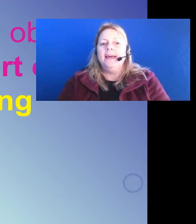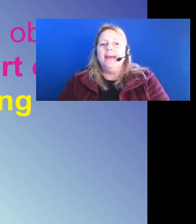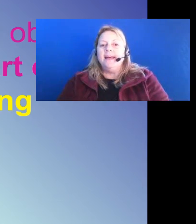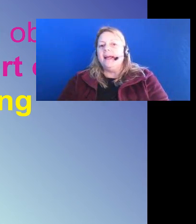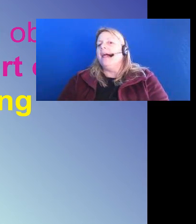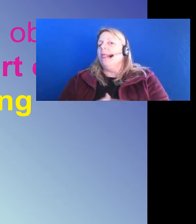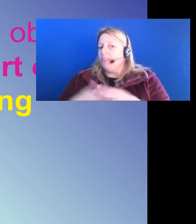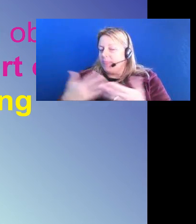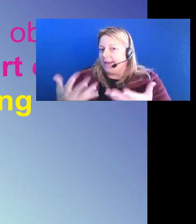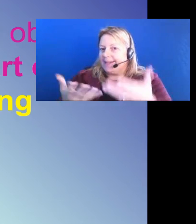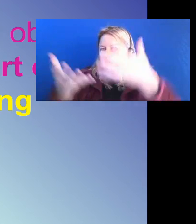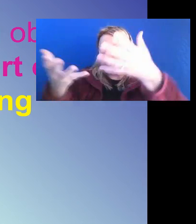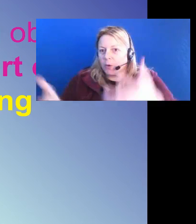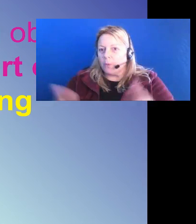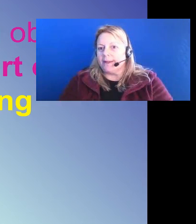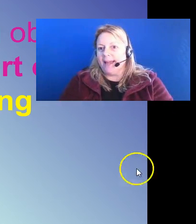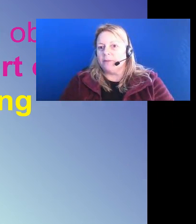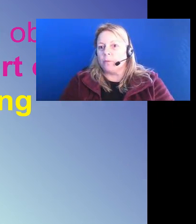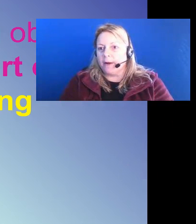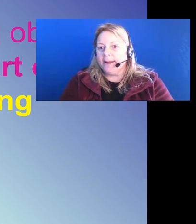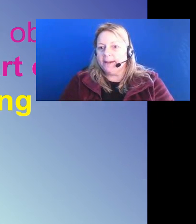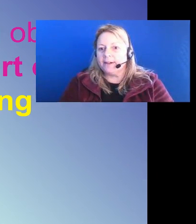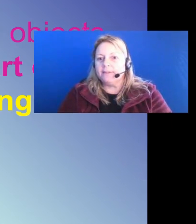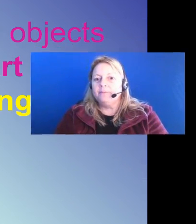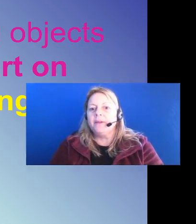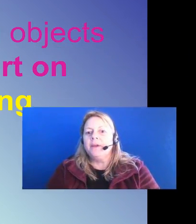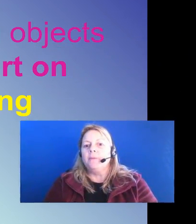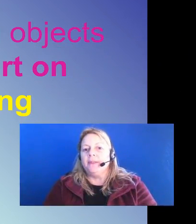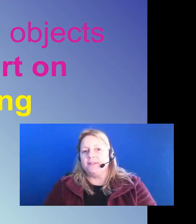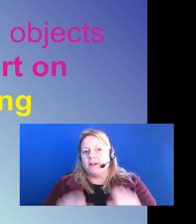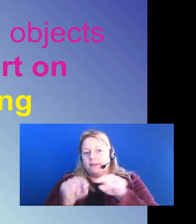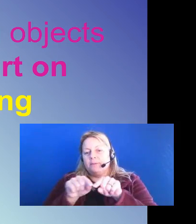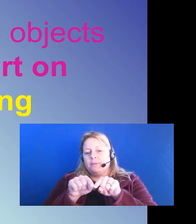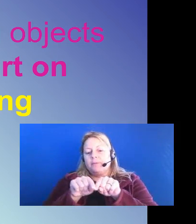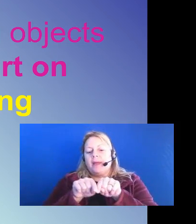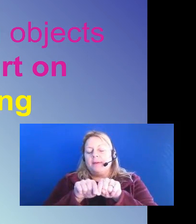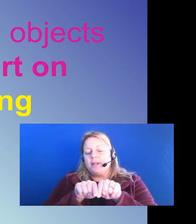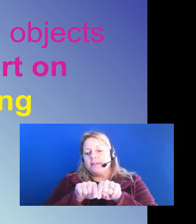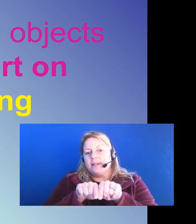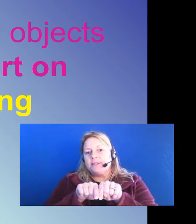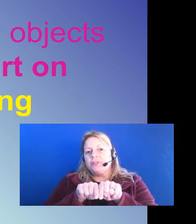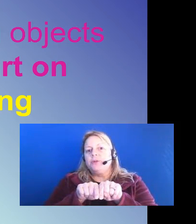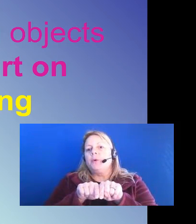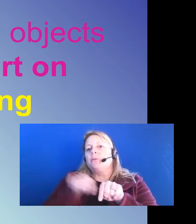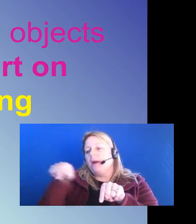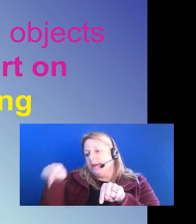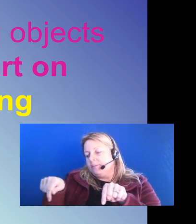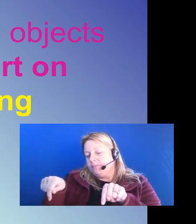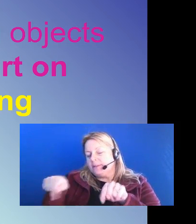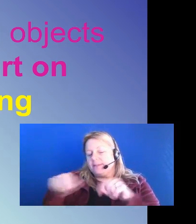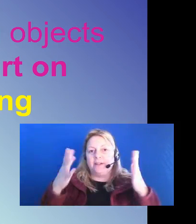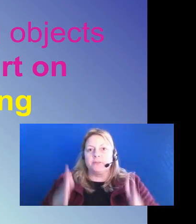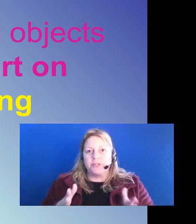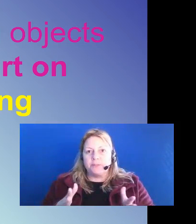Okay. And then I can show again right here when they start with objects, it's to your